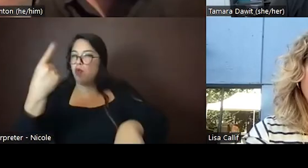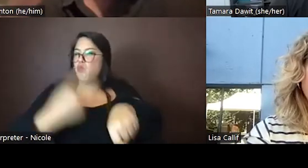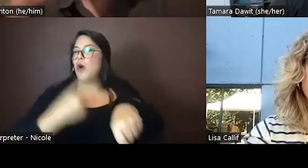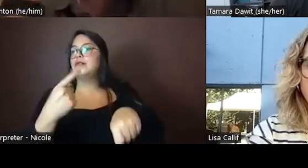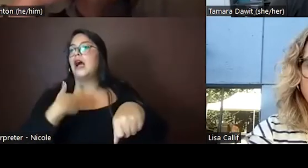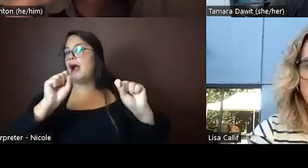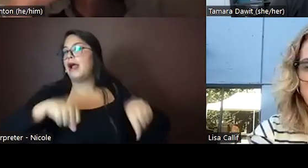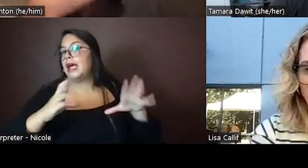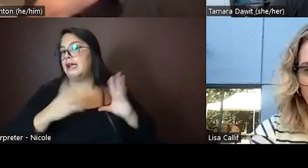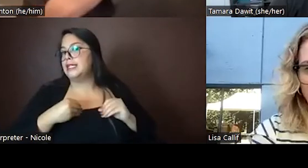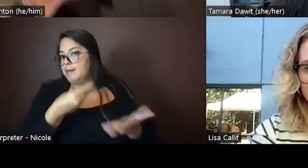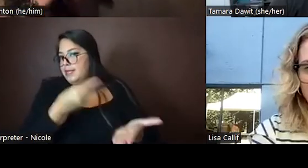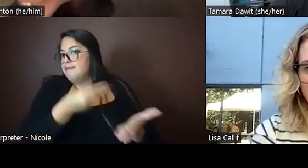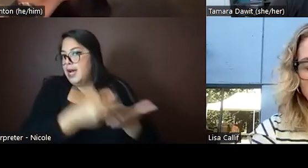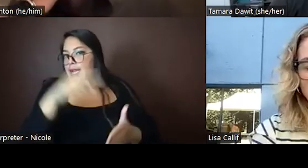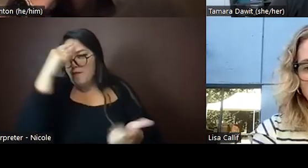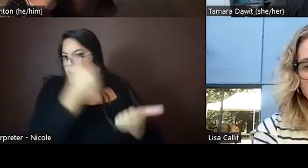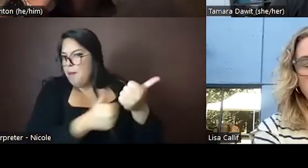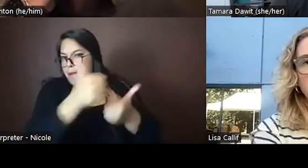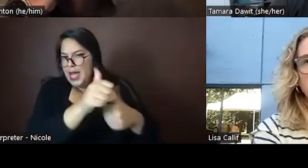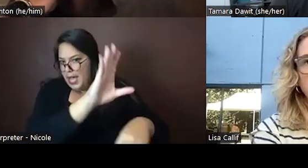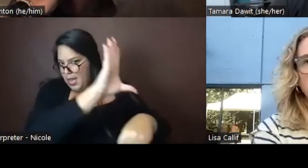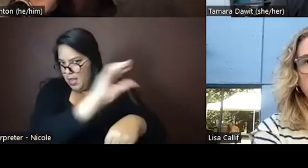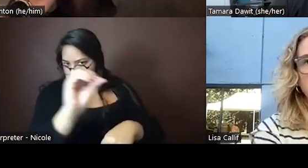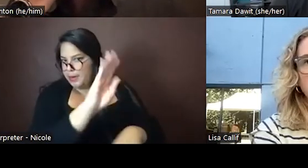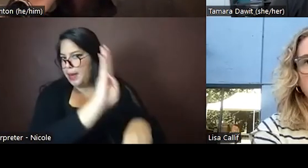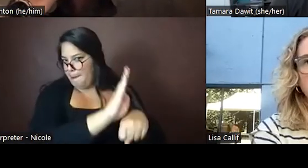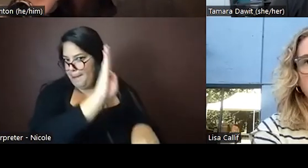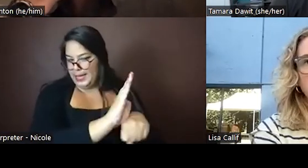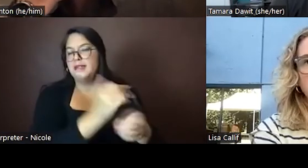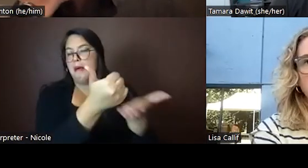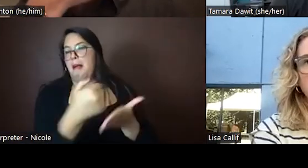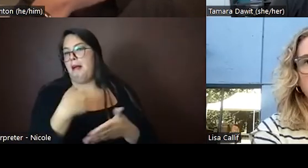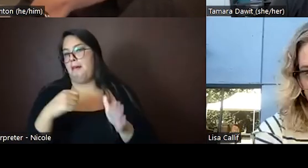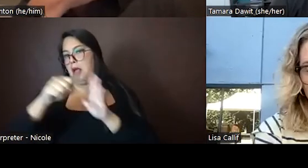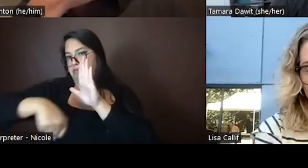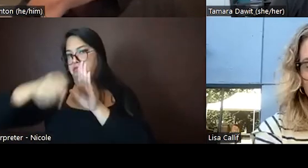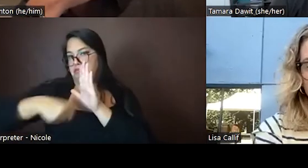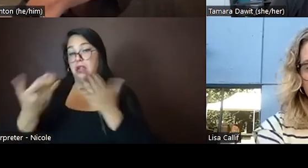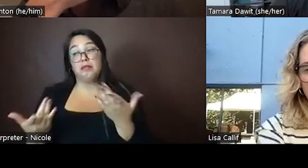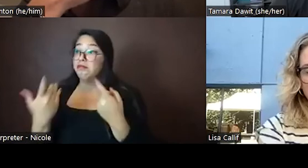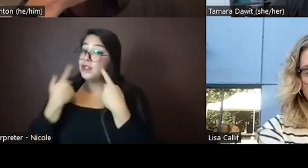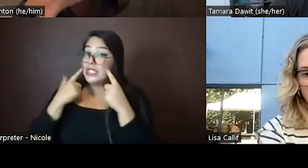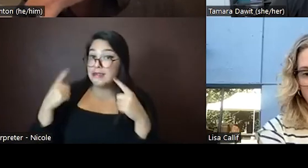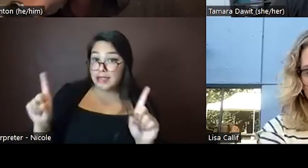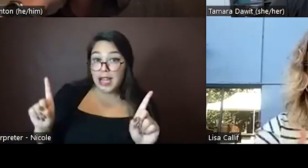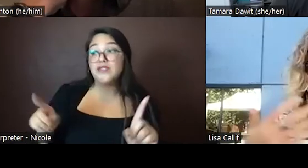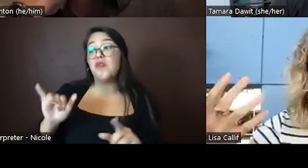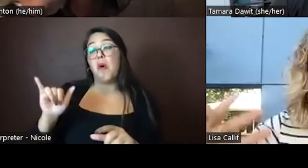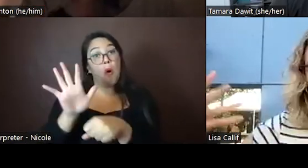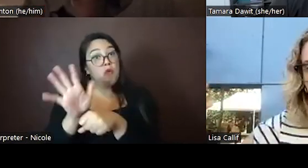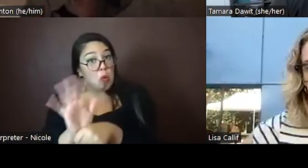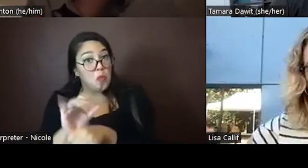that was successful. He did it. He created a good film for the brand. The brand was